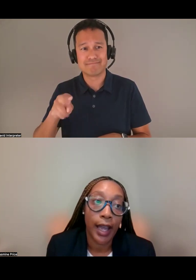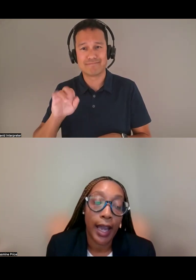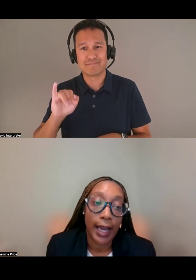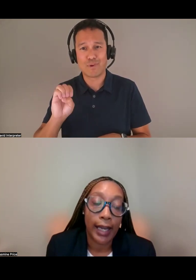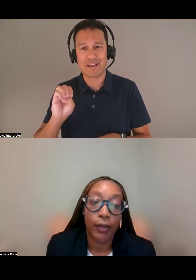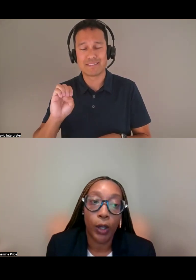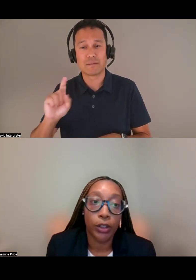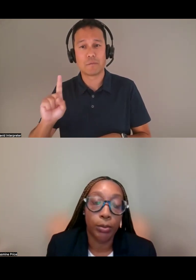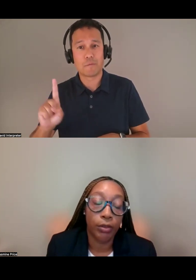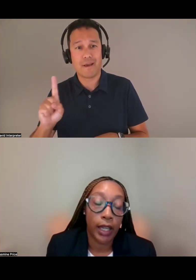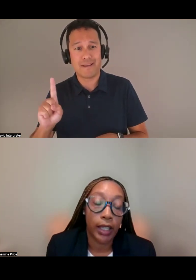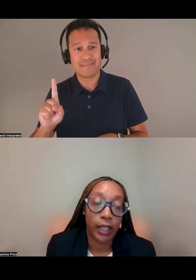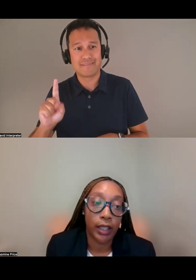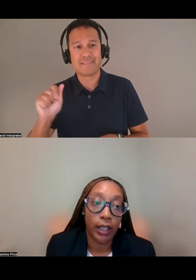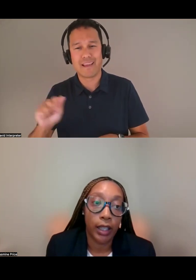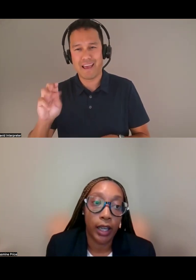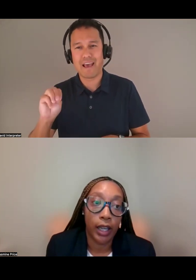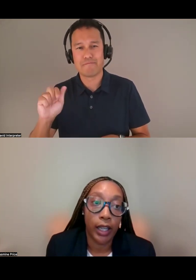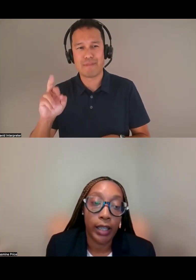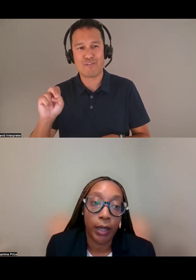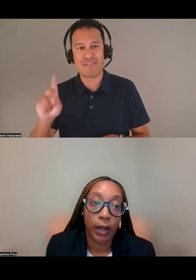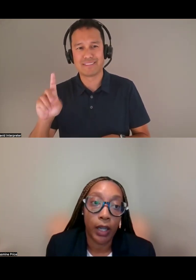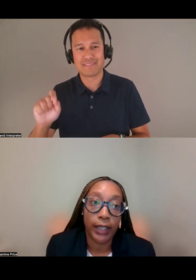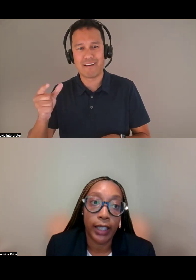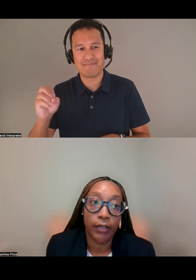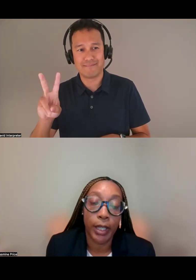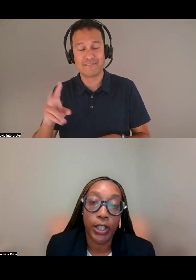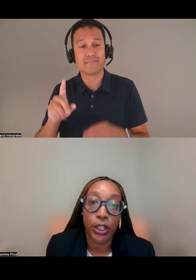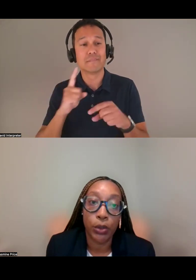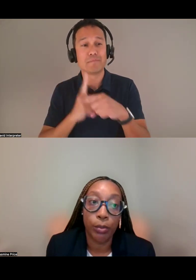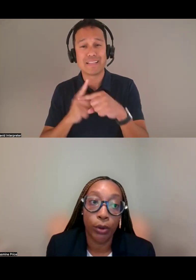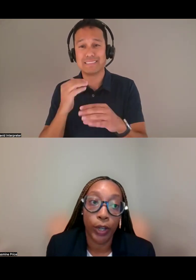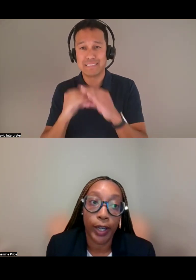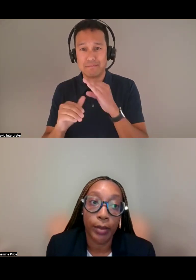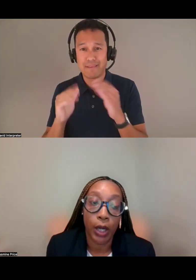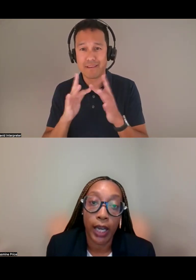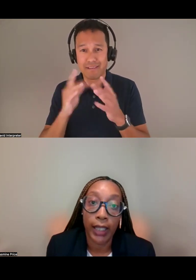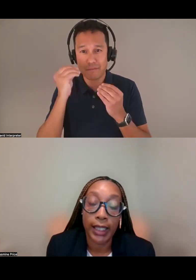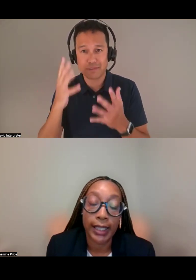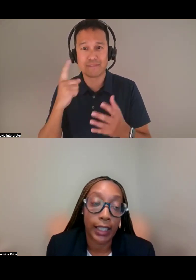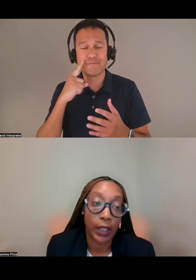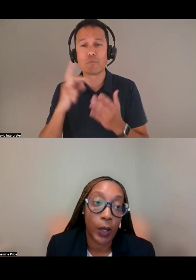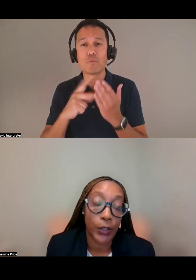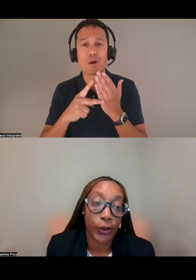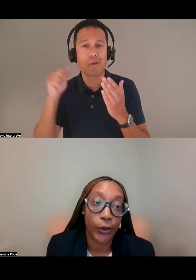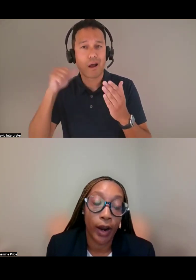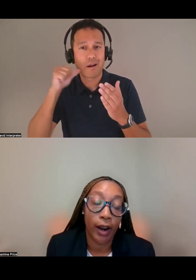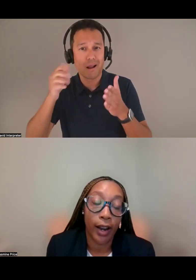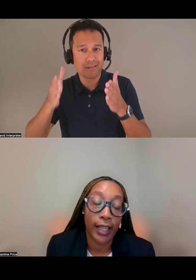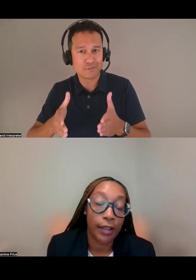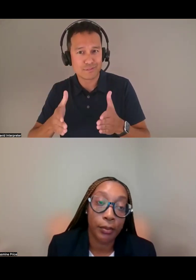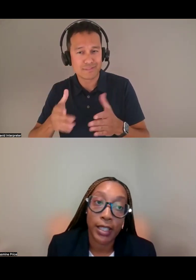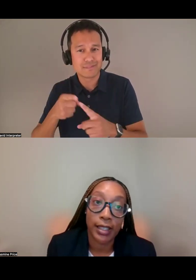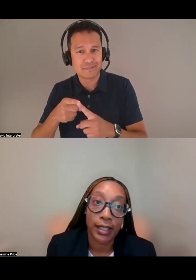yasmin.price1@maryland.gov. And I've also provided the email contact information to the program's audiologist and also